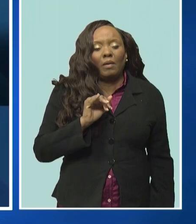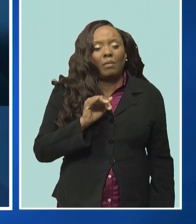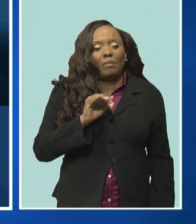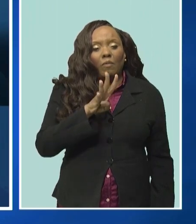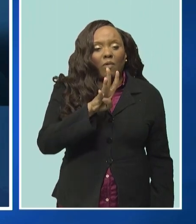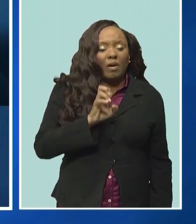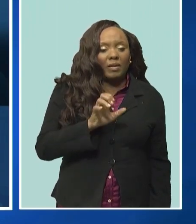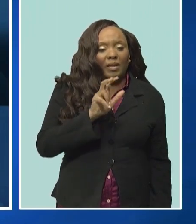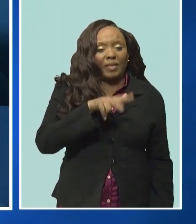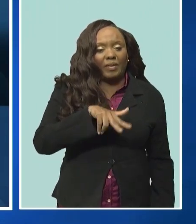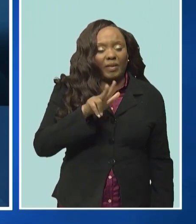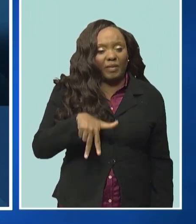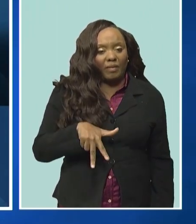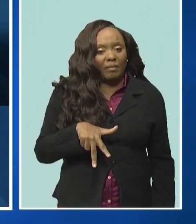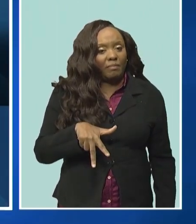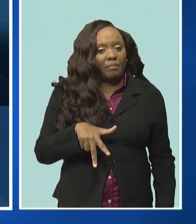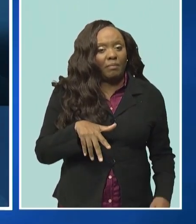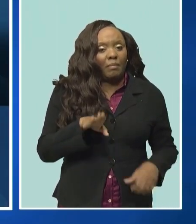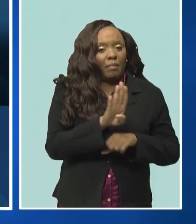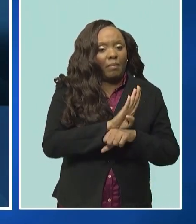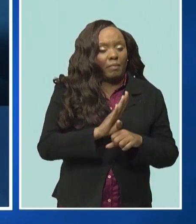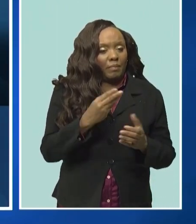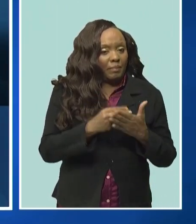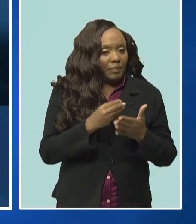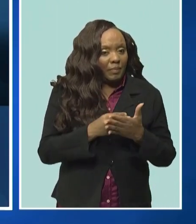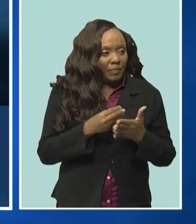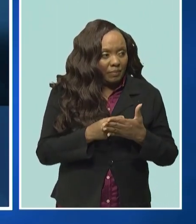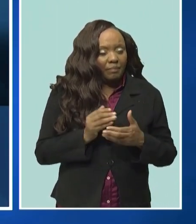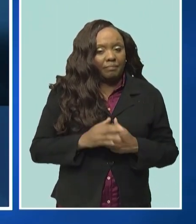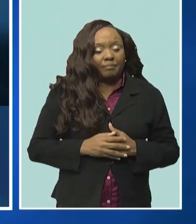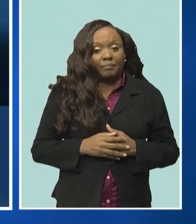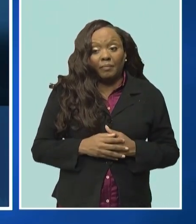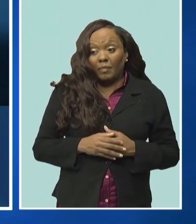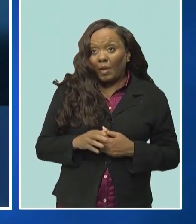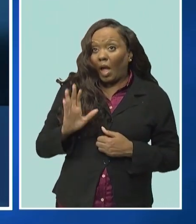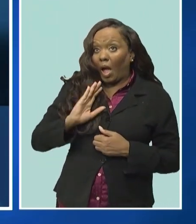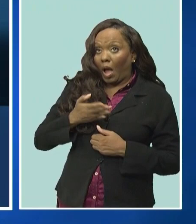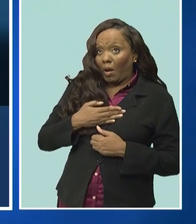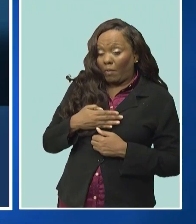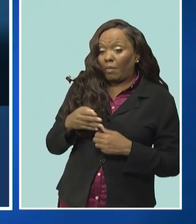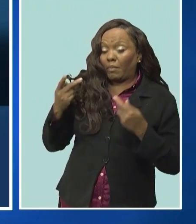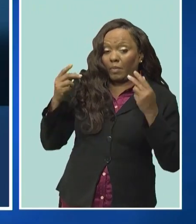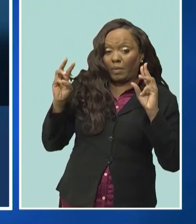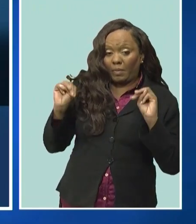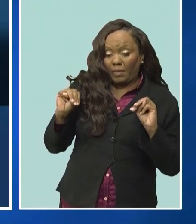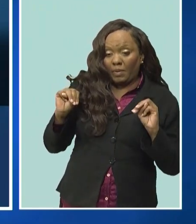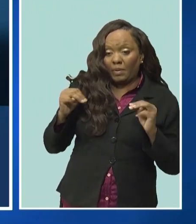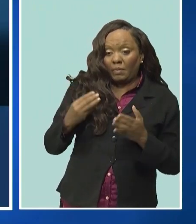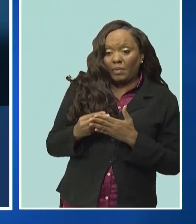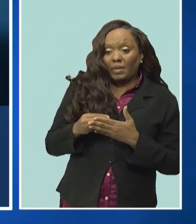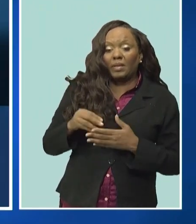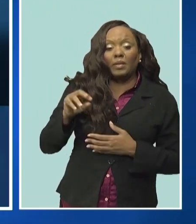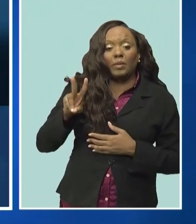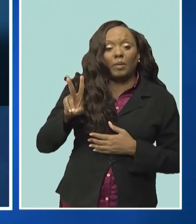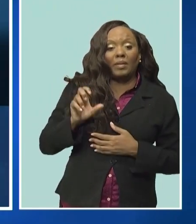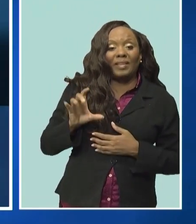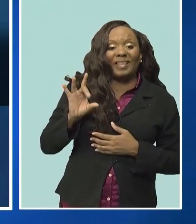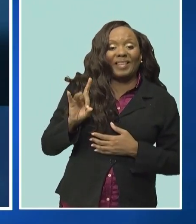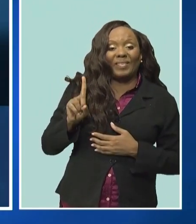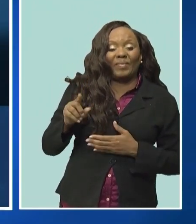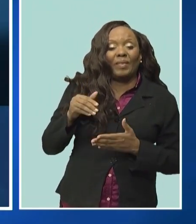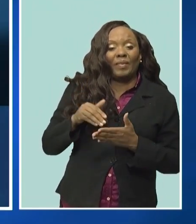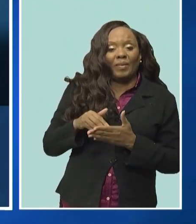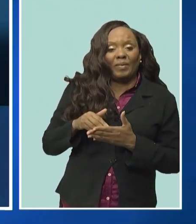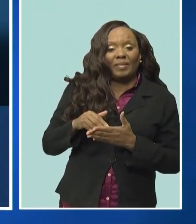$433,000 a year in Barbados currency before his allowances. Barbados Prime Minister's salary plus entertainment allowance is